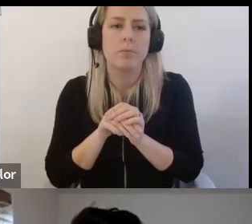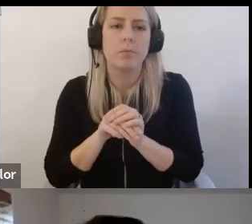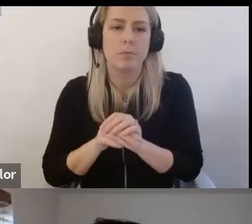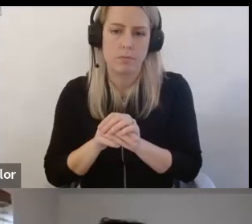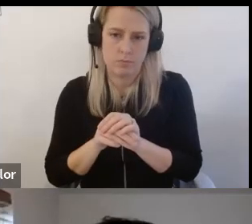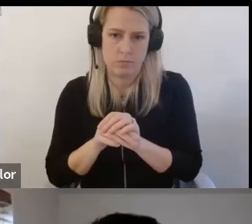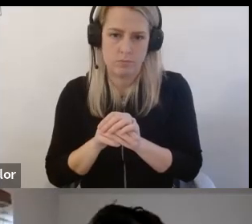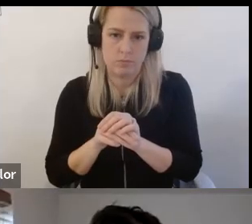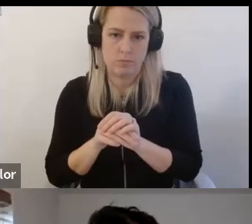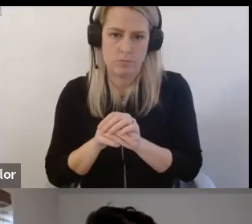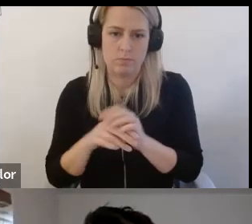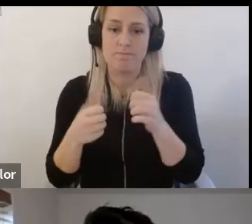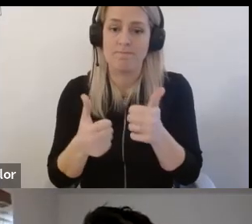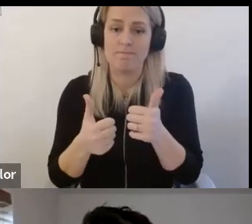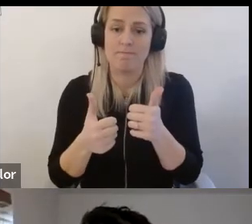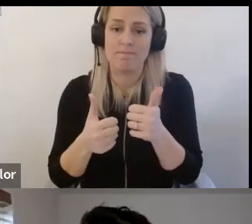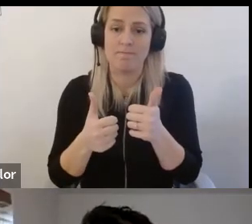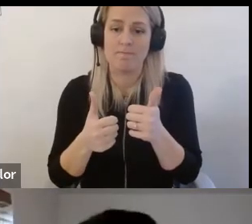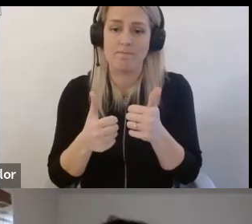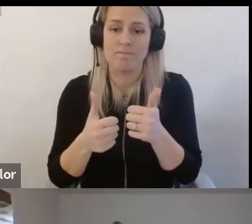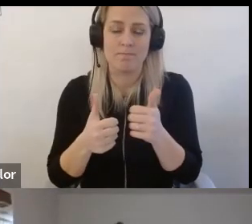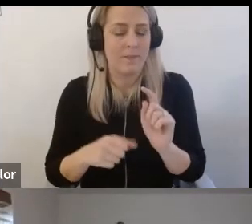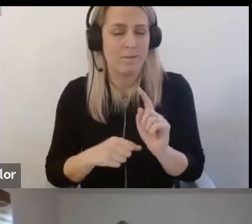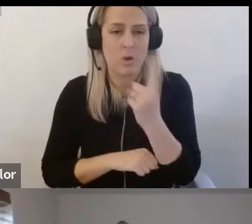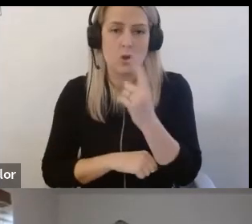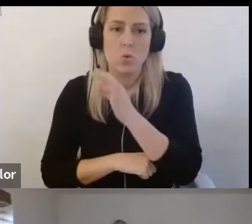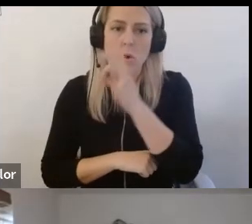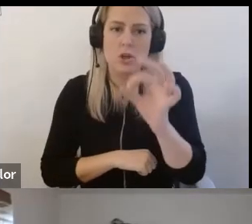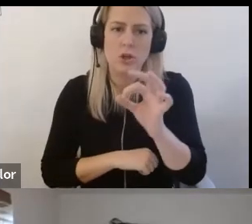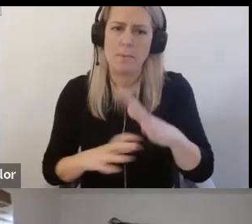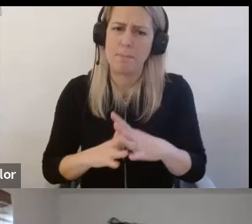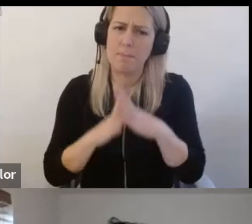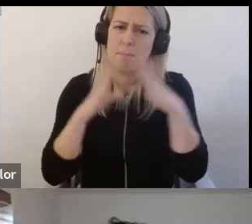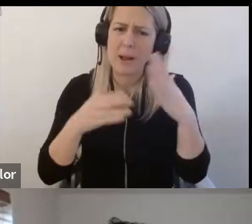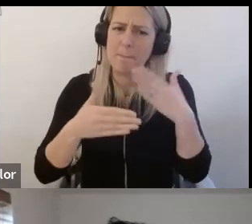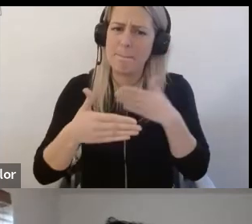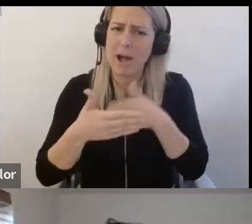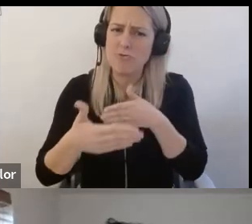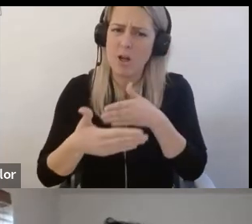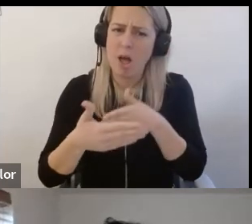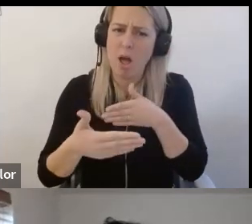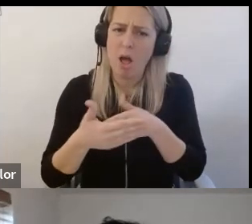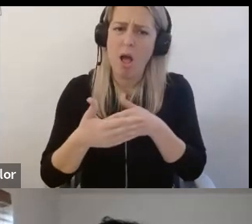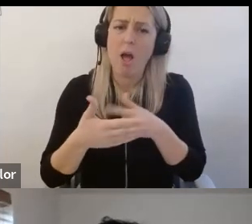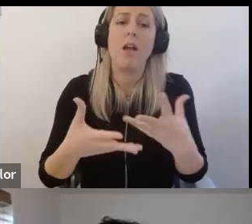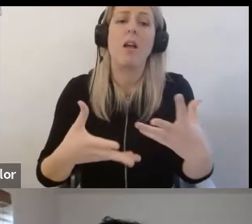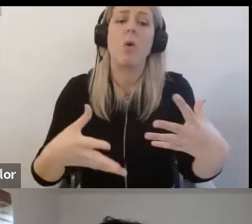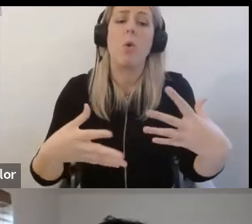Great, hello everyone. So our first question is, what is the biggest barrier to inclusive educational technology? I wonder